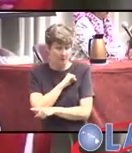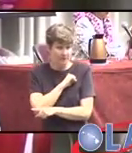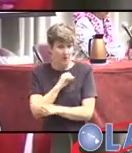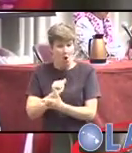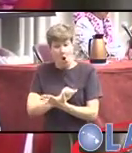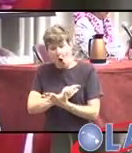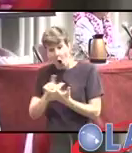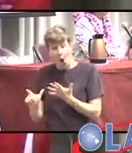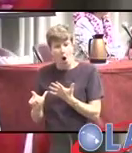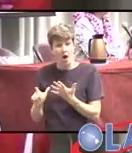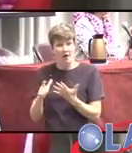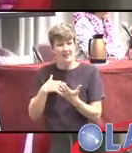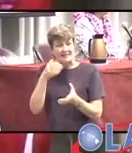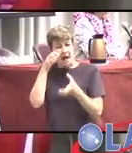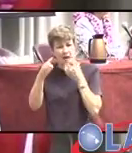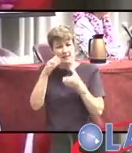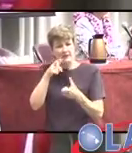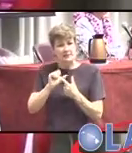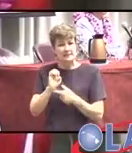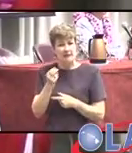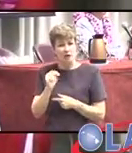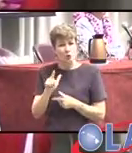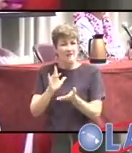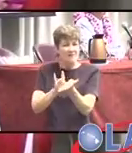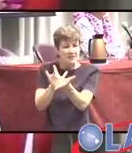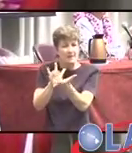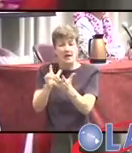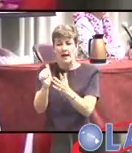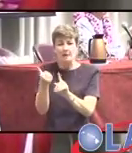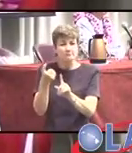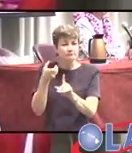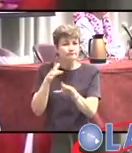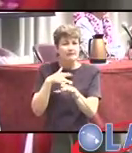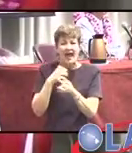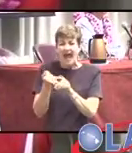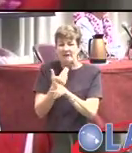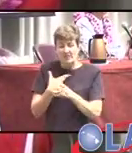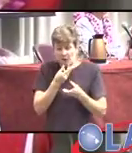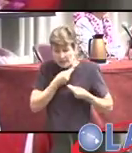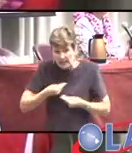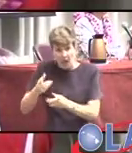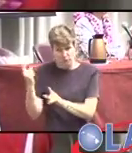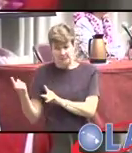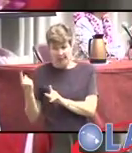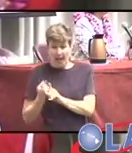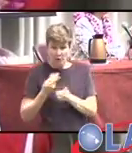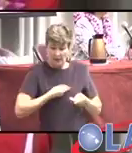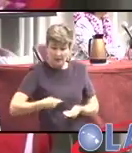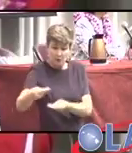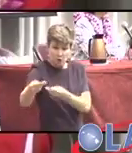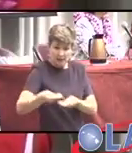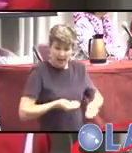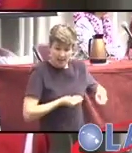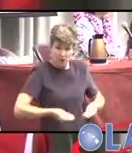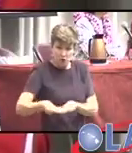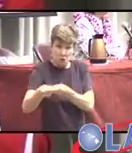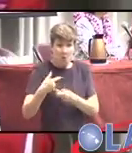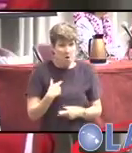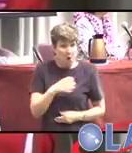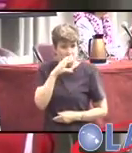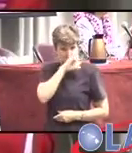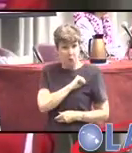all the concepts of sexual victimization, everything that we needed to convey was accurately communicated to our